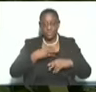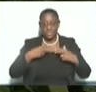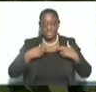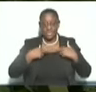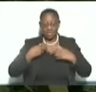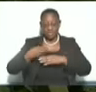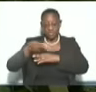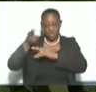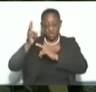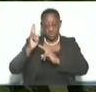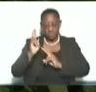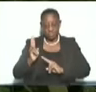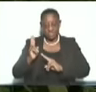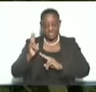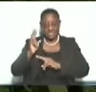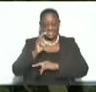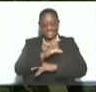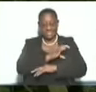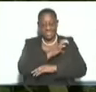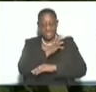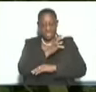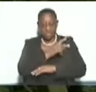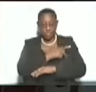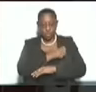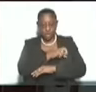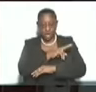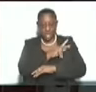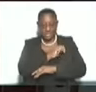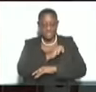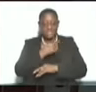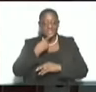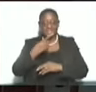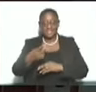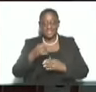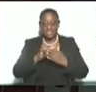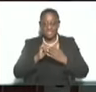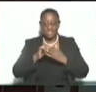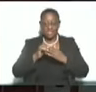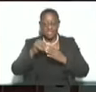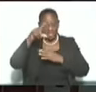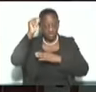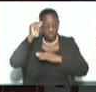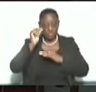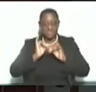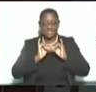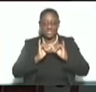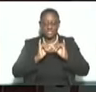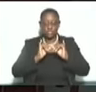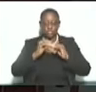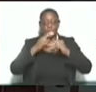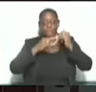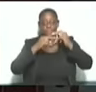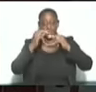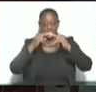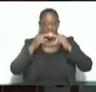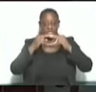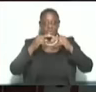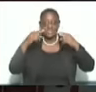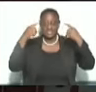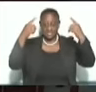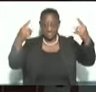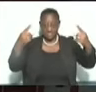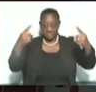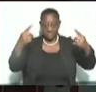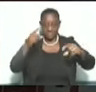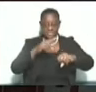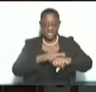Most Honorable Cynthia Pratt, noted that the government will continue to build on what's being described a successful legislative framework since